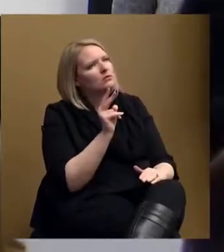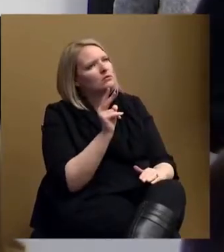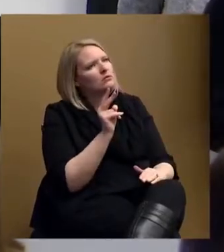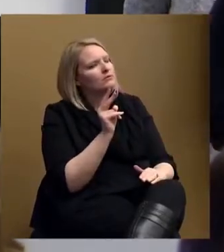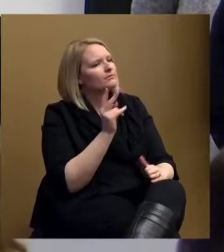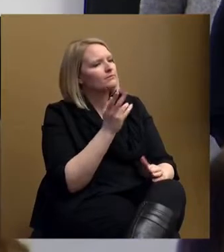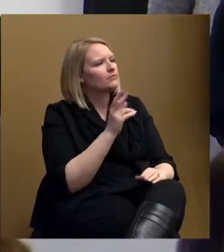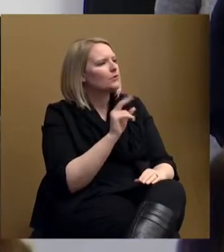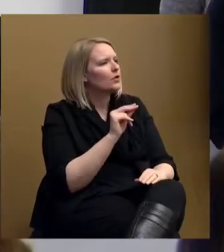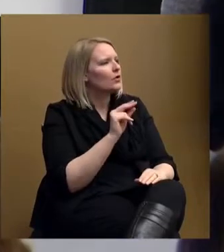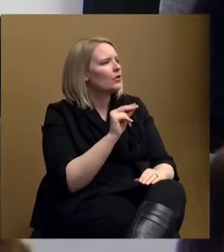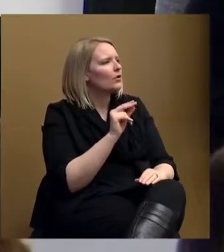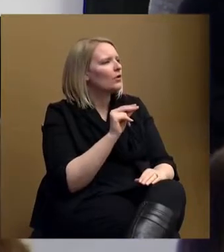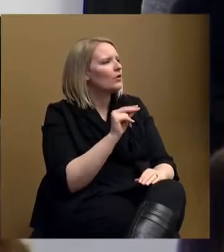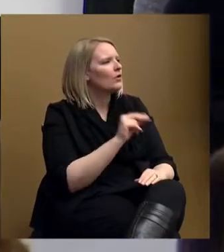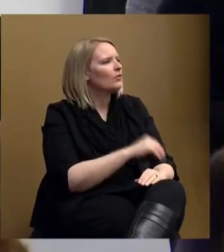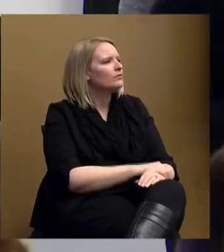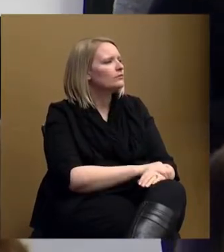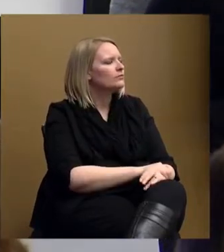his...